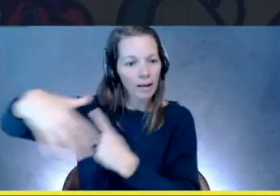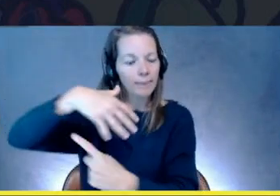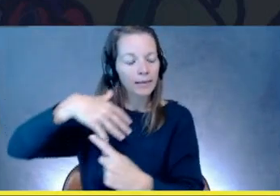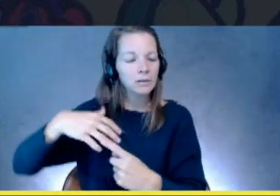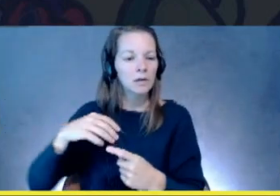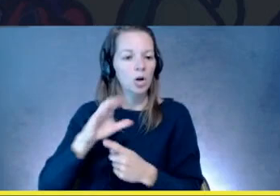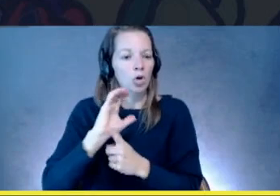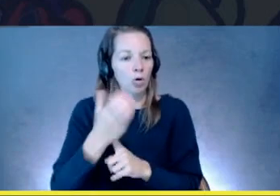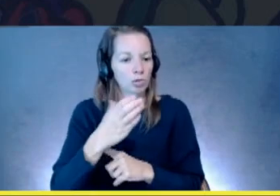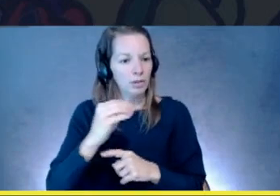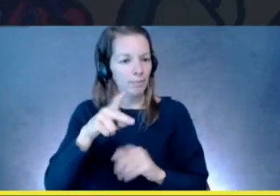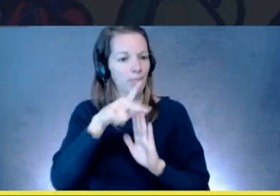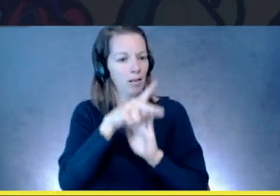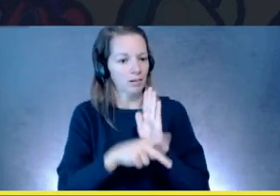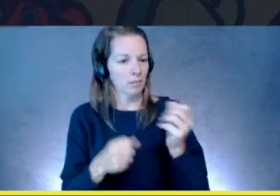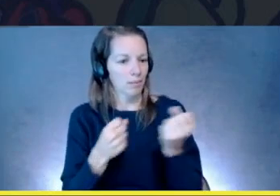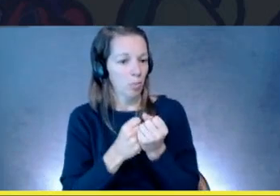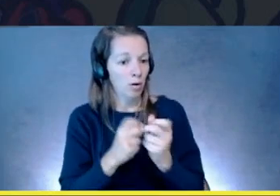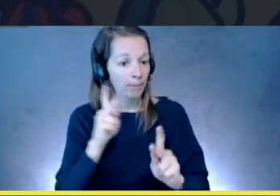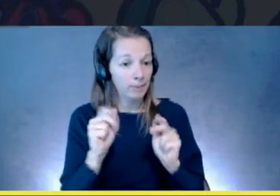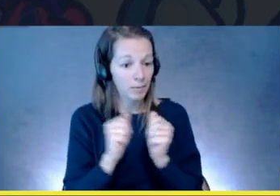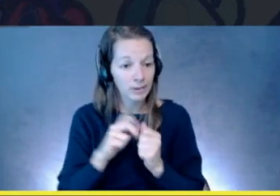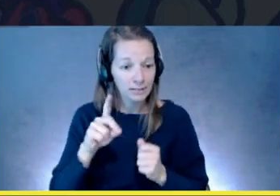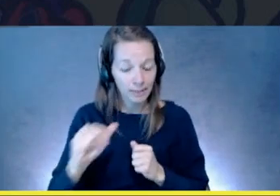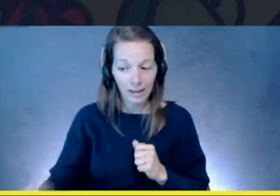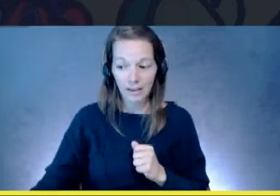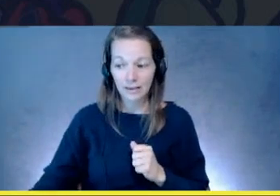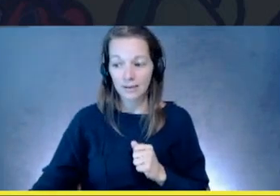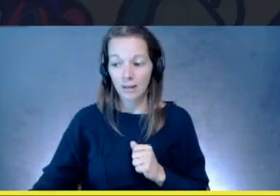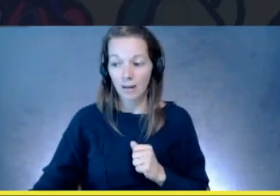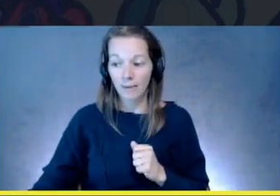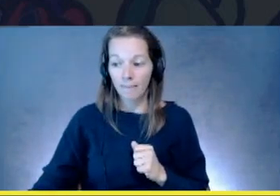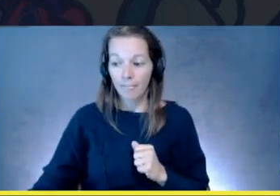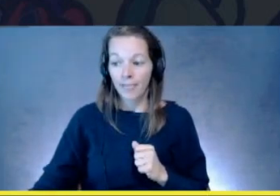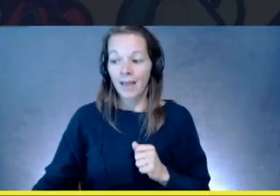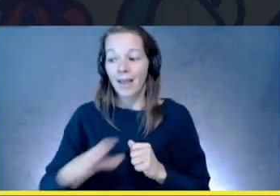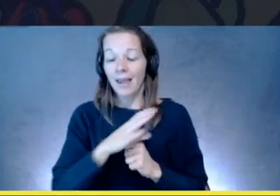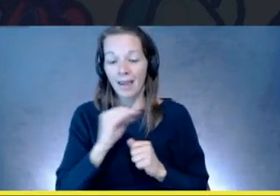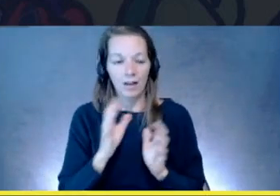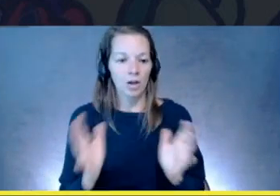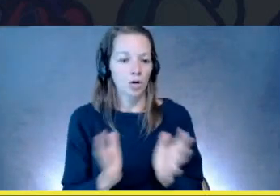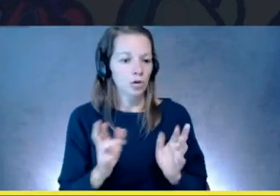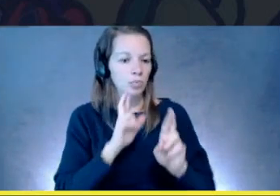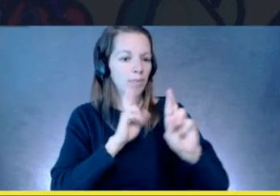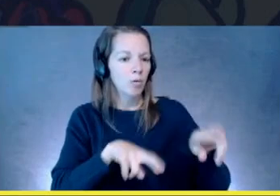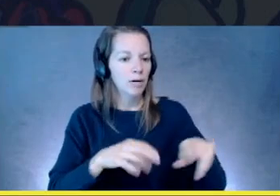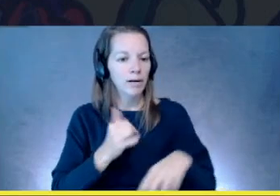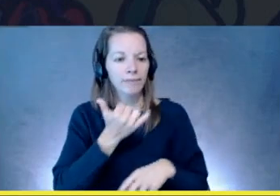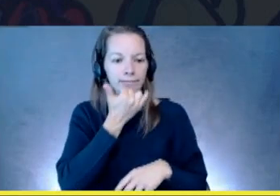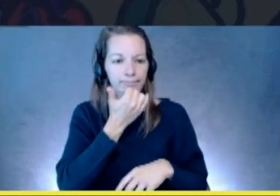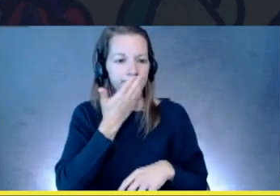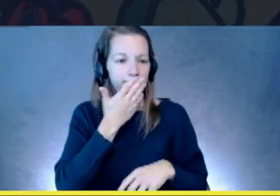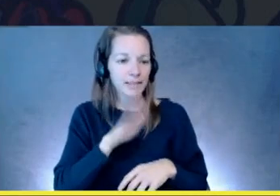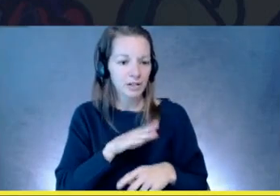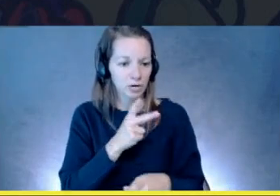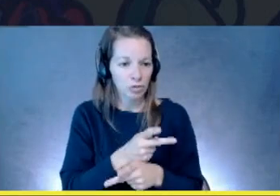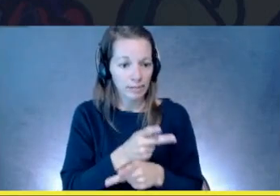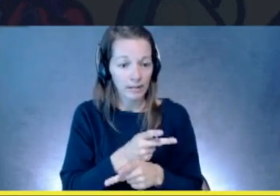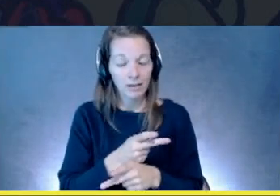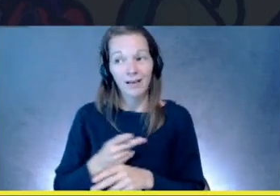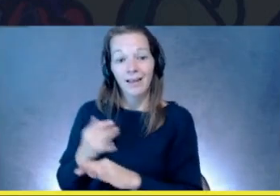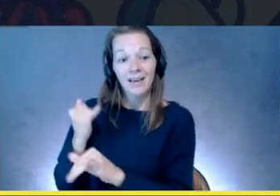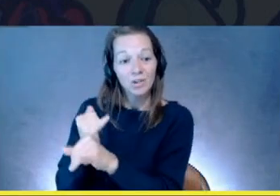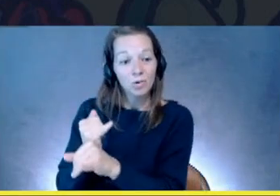support individuals with disabilities and that encourage reporting of mistreatment. Institutions must then follow